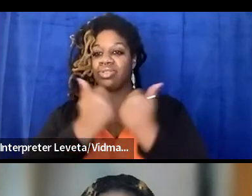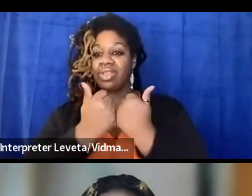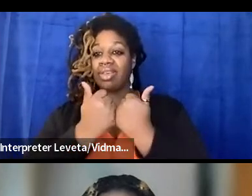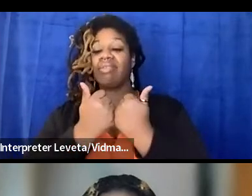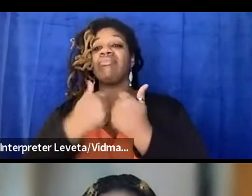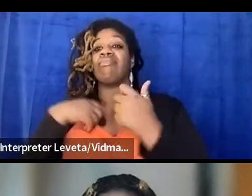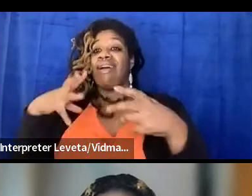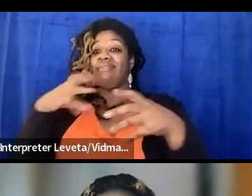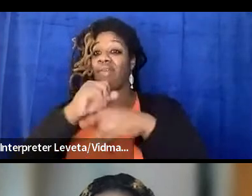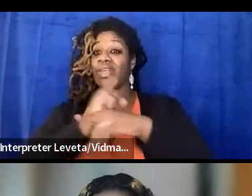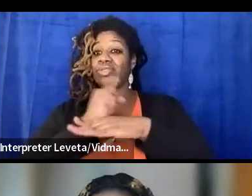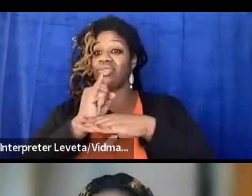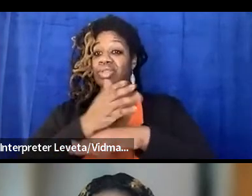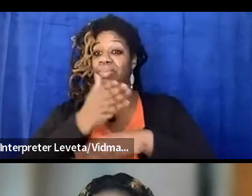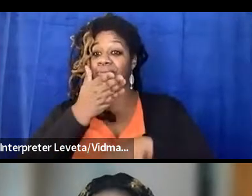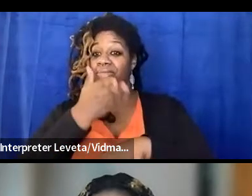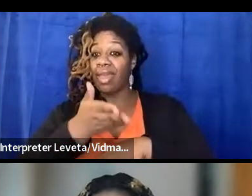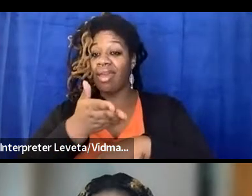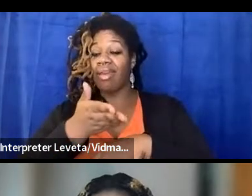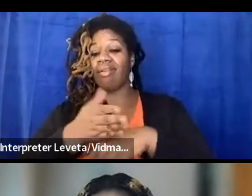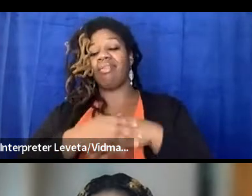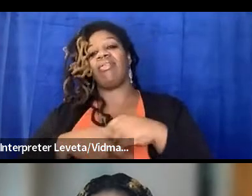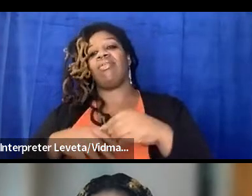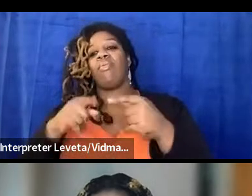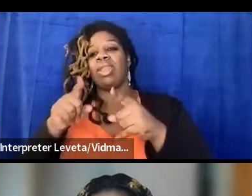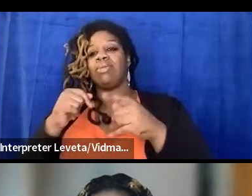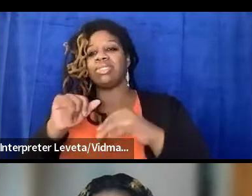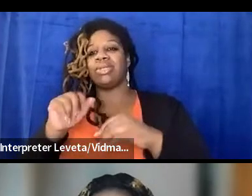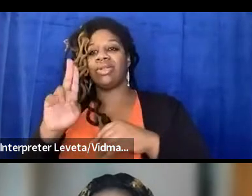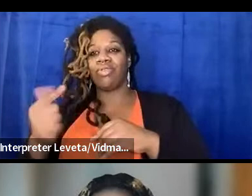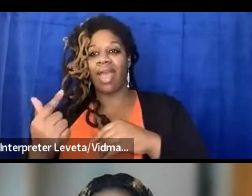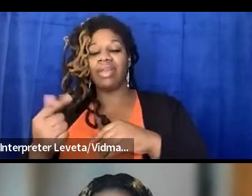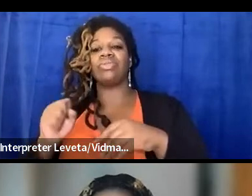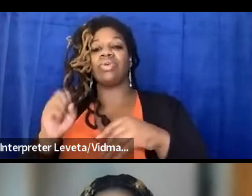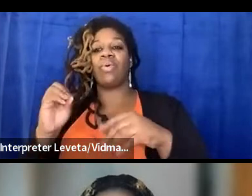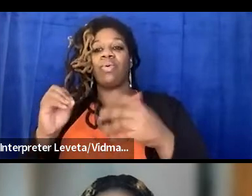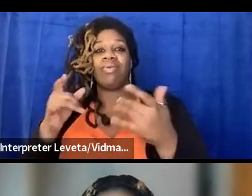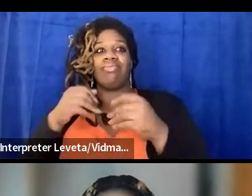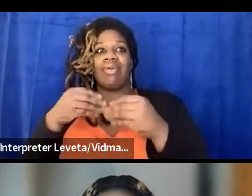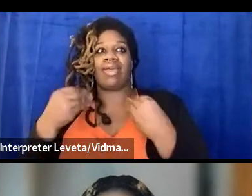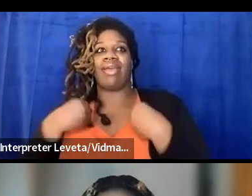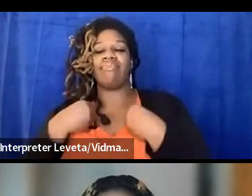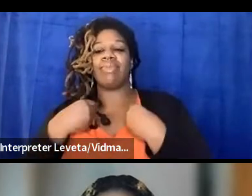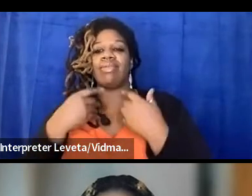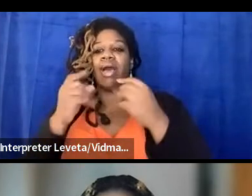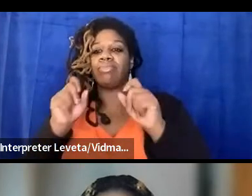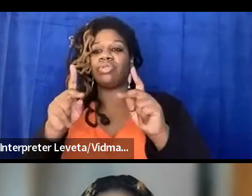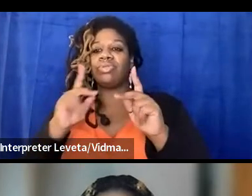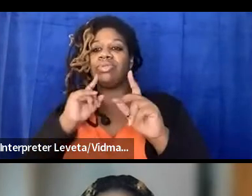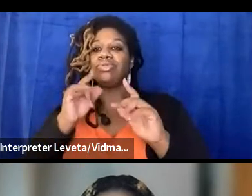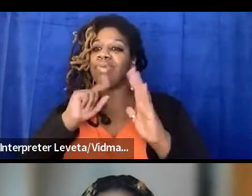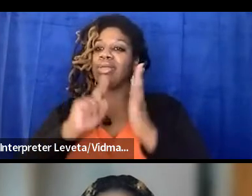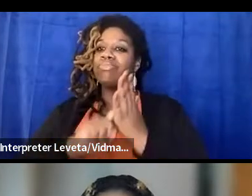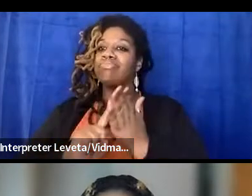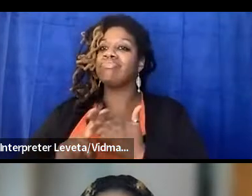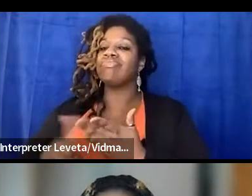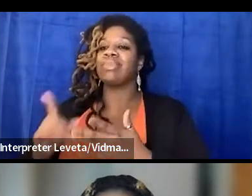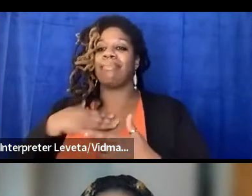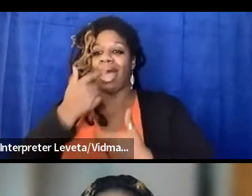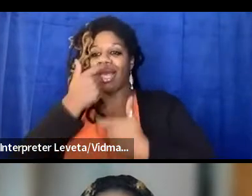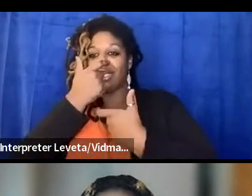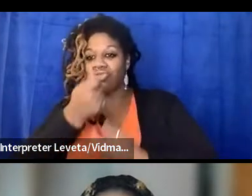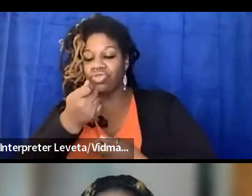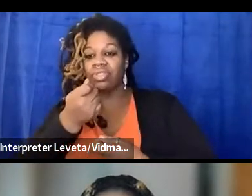internships while I was an undergrad student. And so it kind of gave me the opportunity to also explore what some of my interests were.